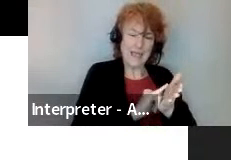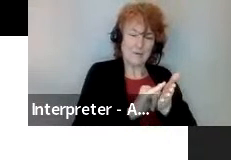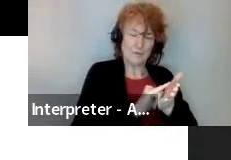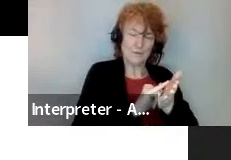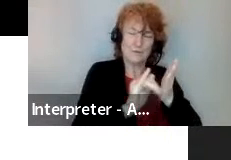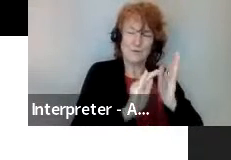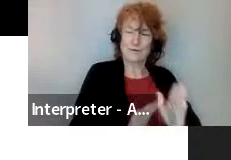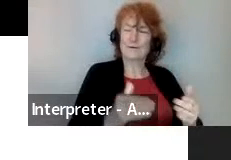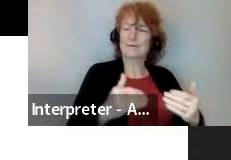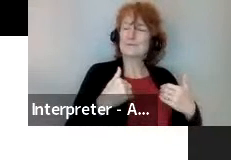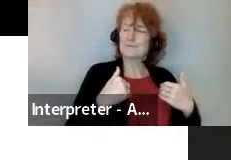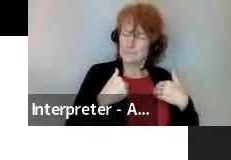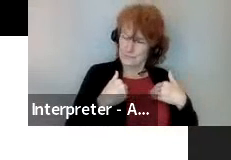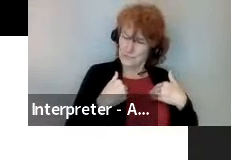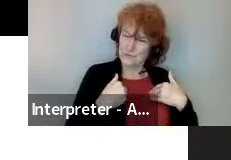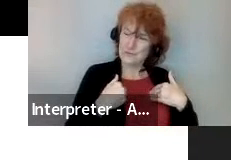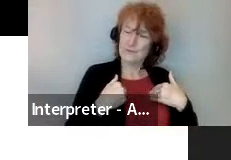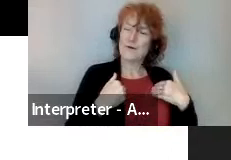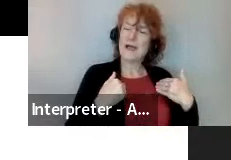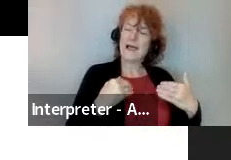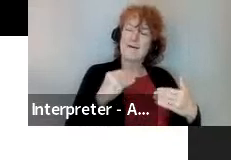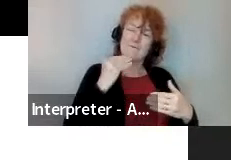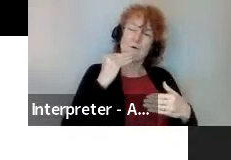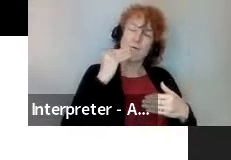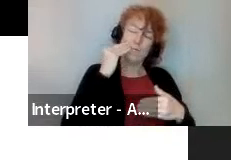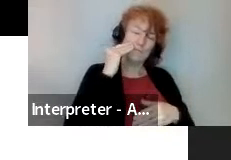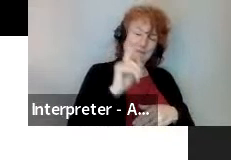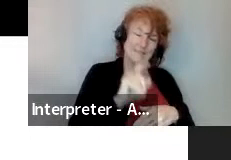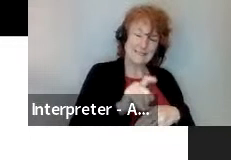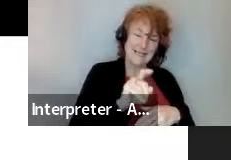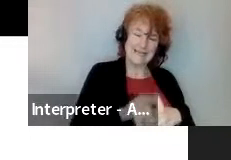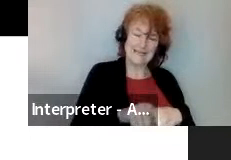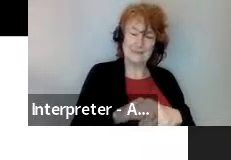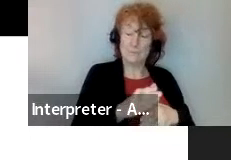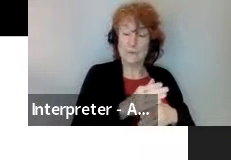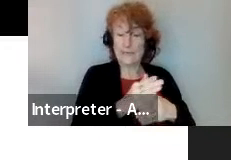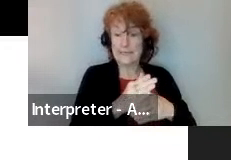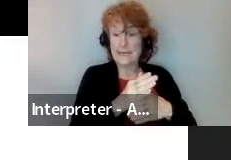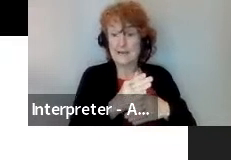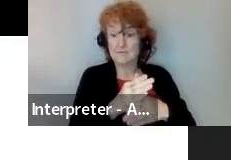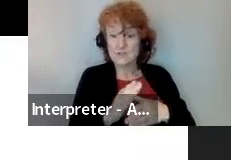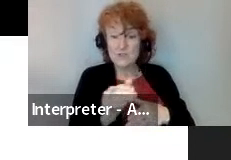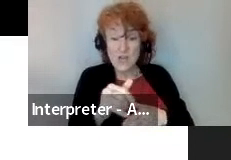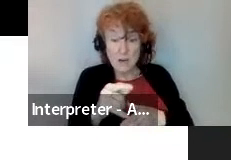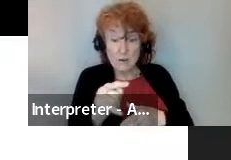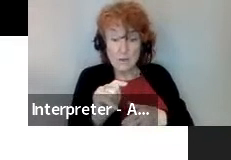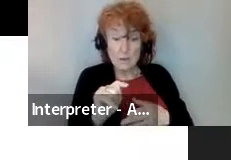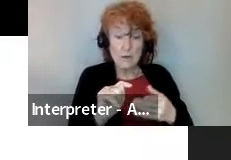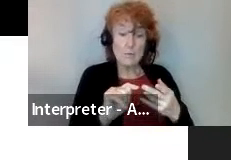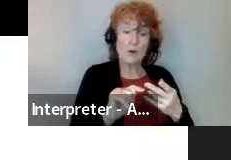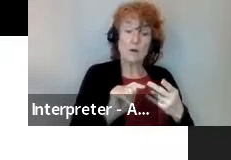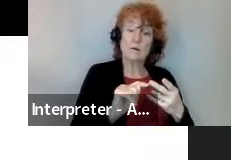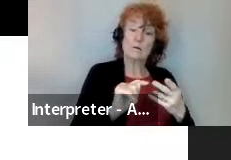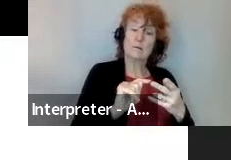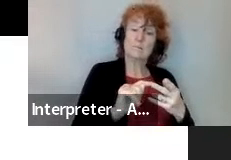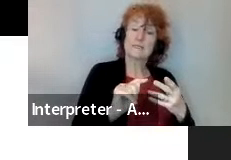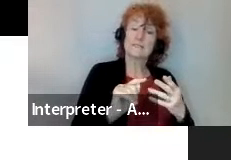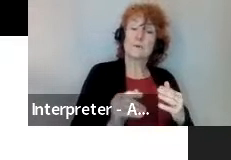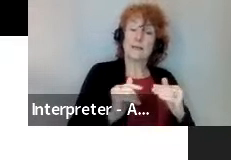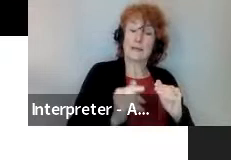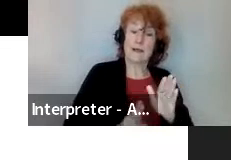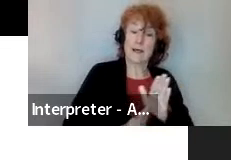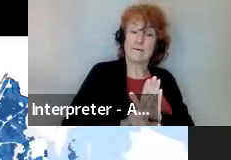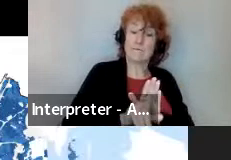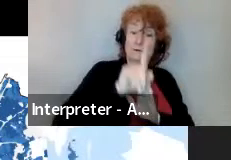small and shared apartments in central locations, and allowing for residential campuses to add height-limited buildings if they so choose. Next slide, please.